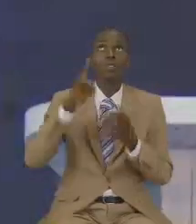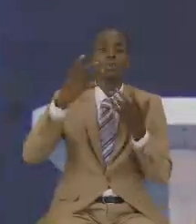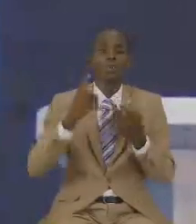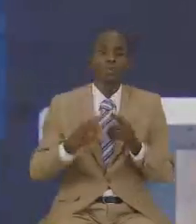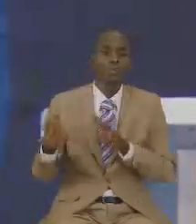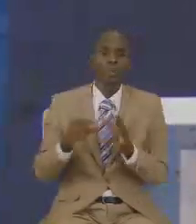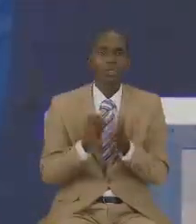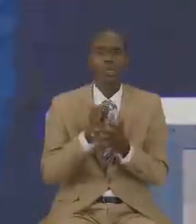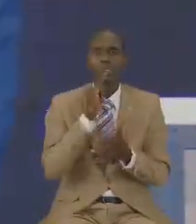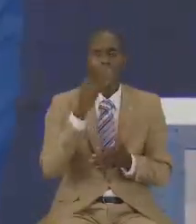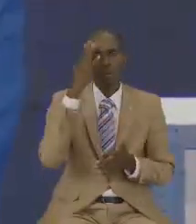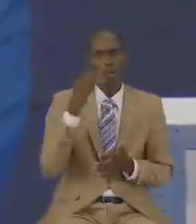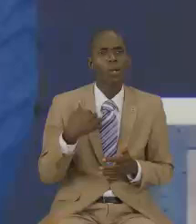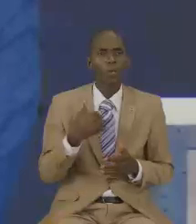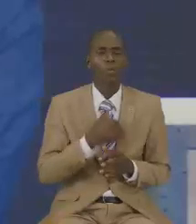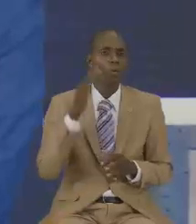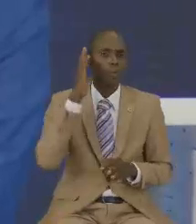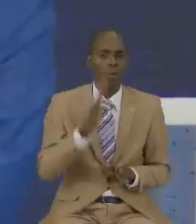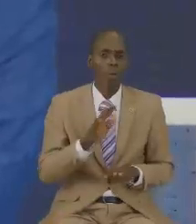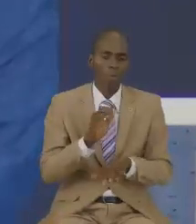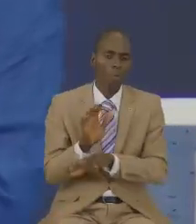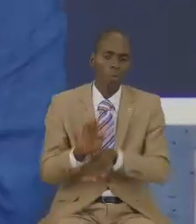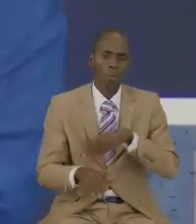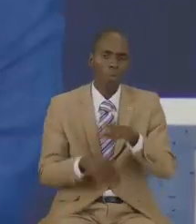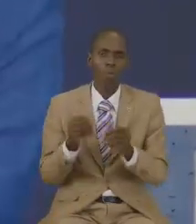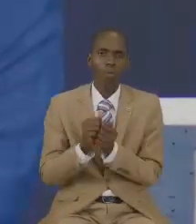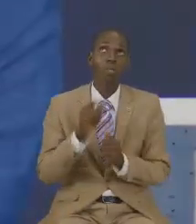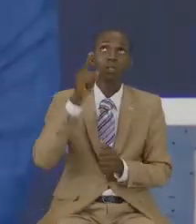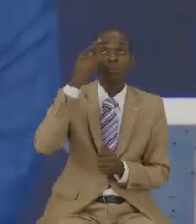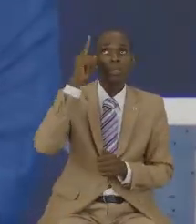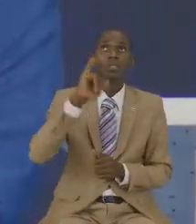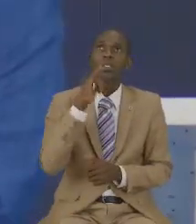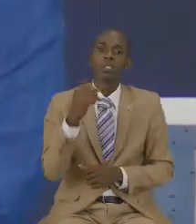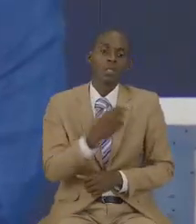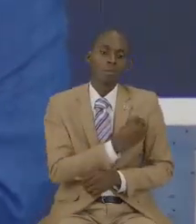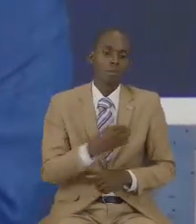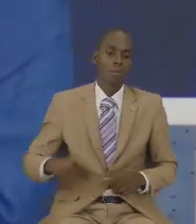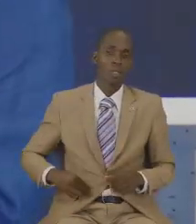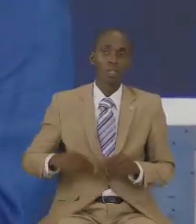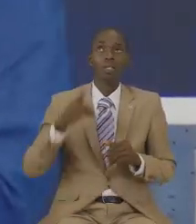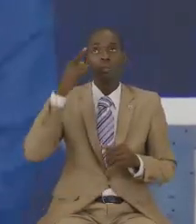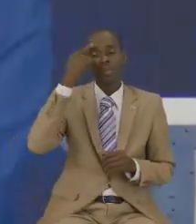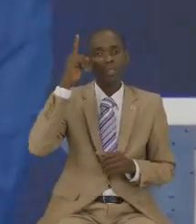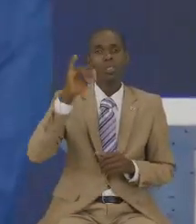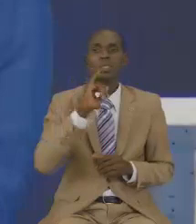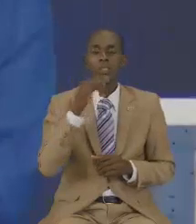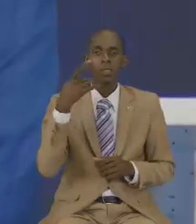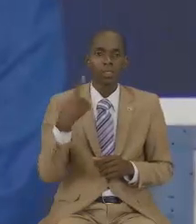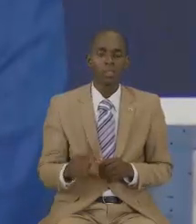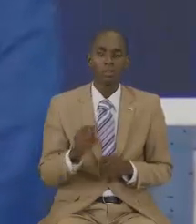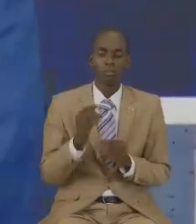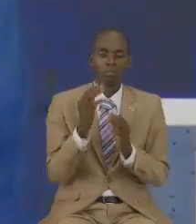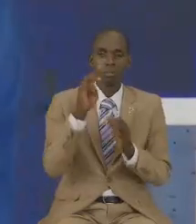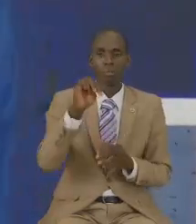that's why we walk with him is the Messiah. That's why we walk with him is a mediator. That's why we walk